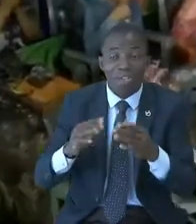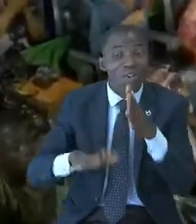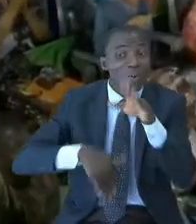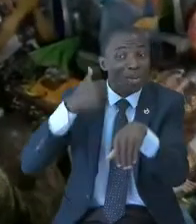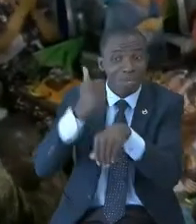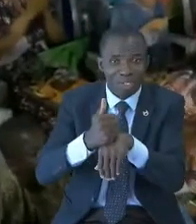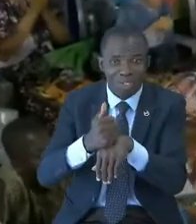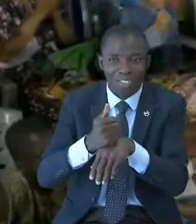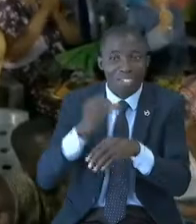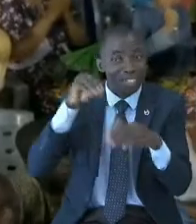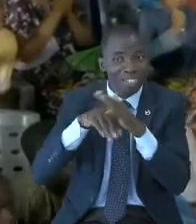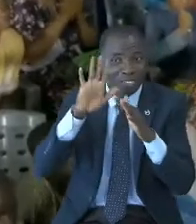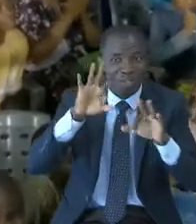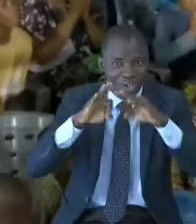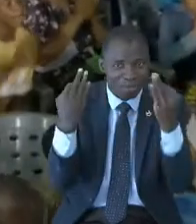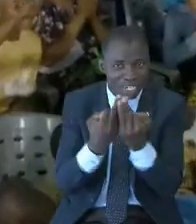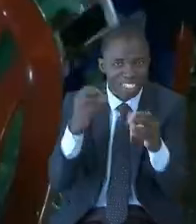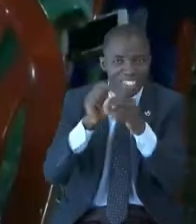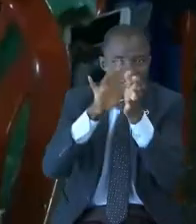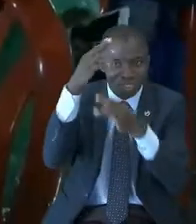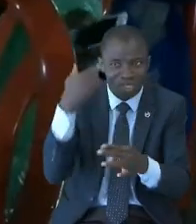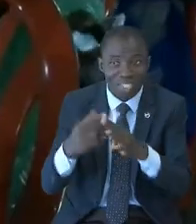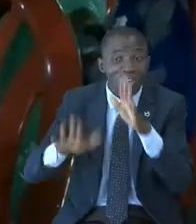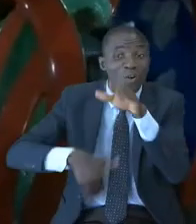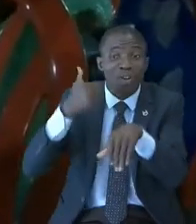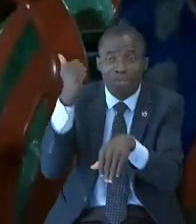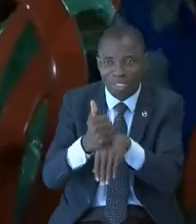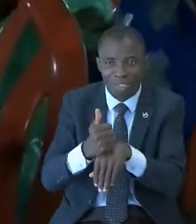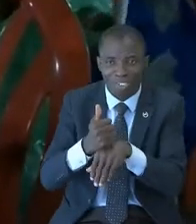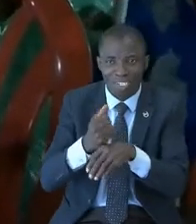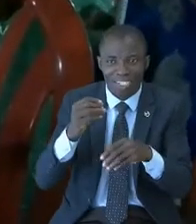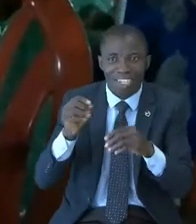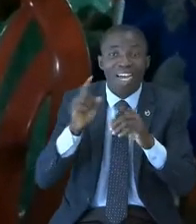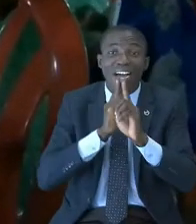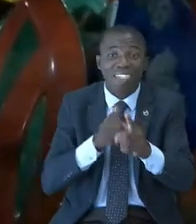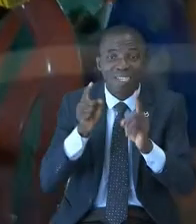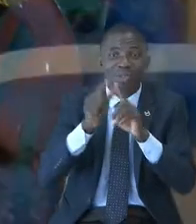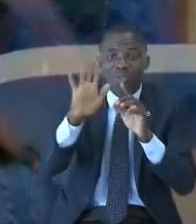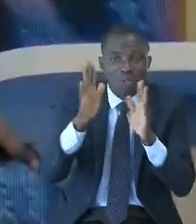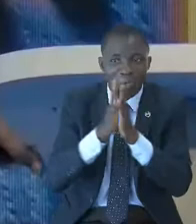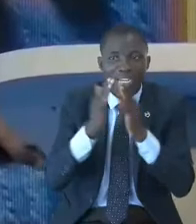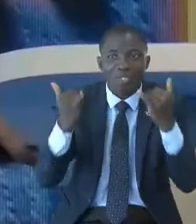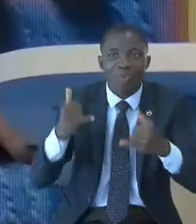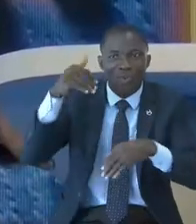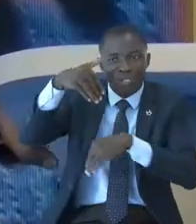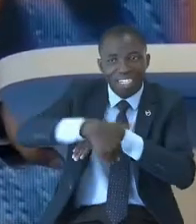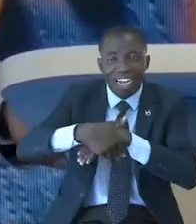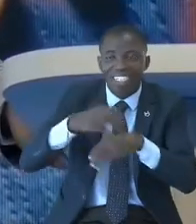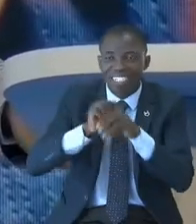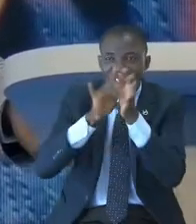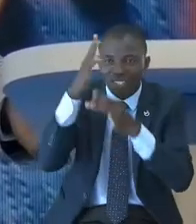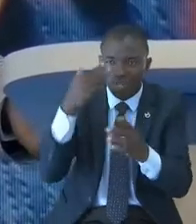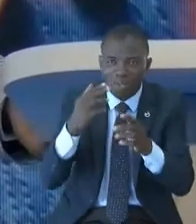Confirmation in your family. Confirmation answers to your prayer tonight. Where